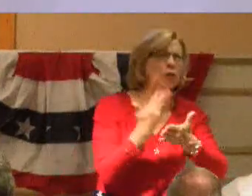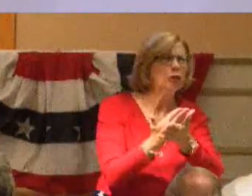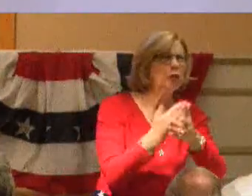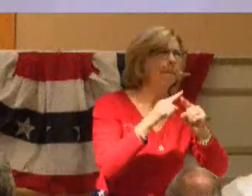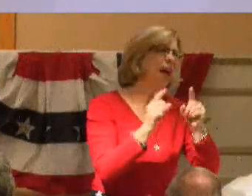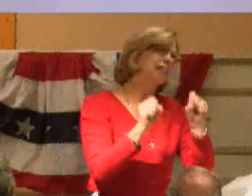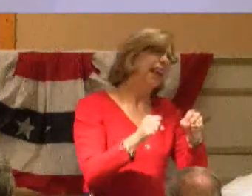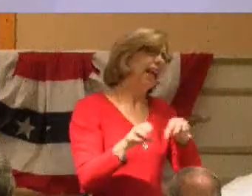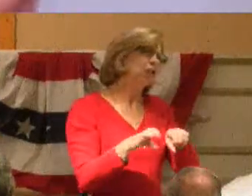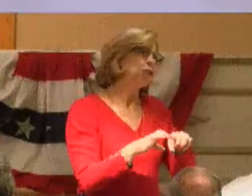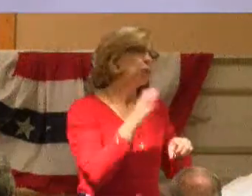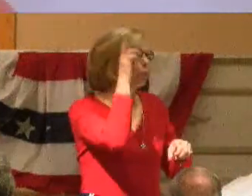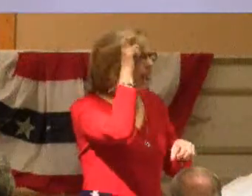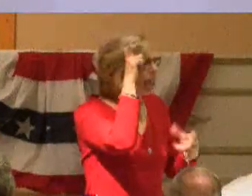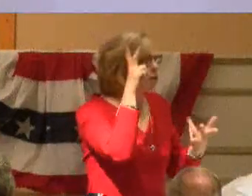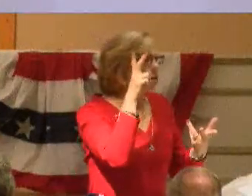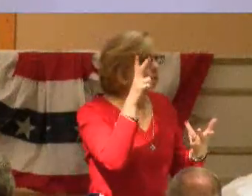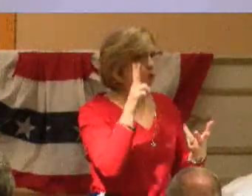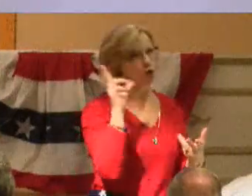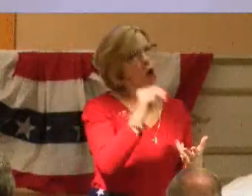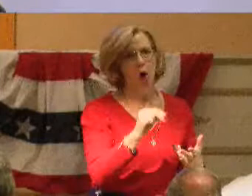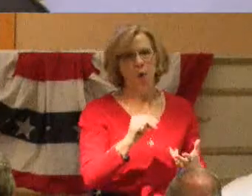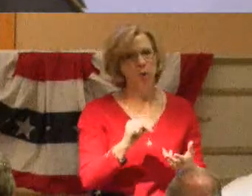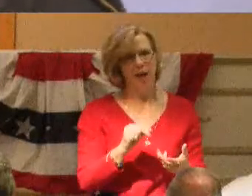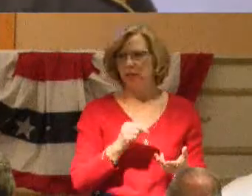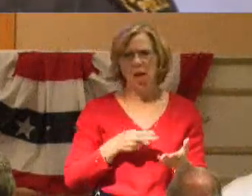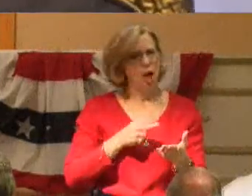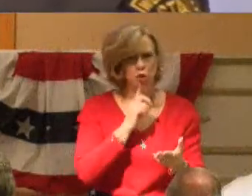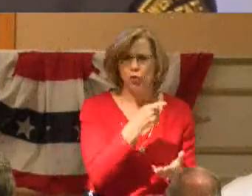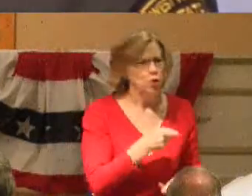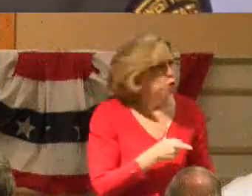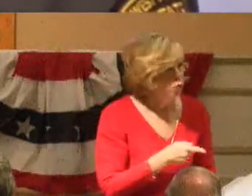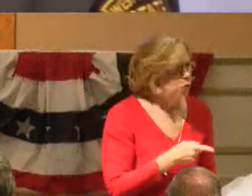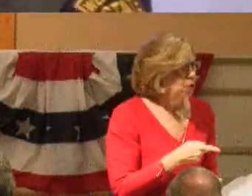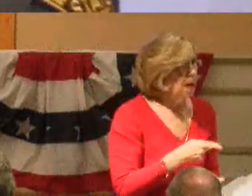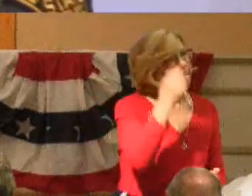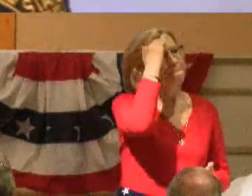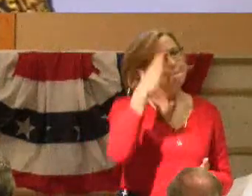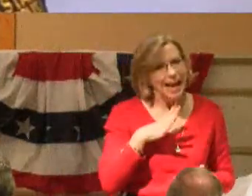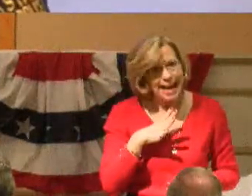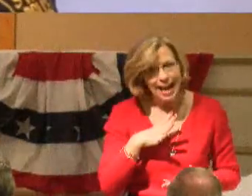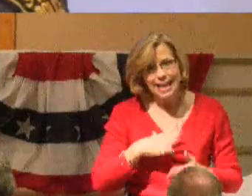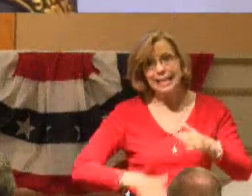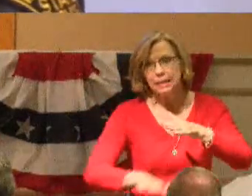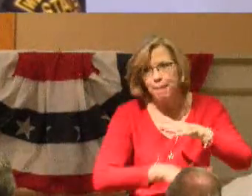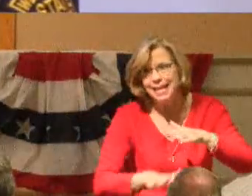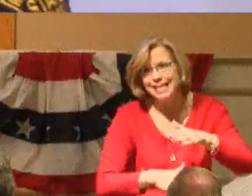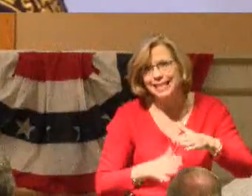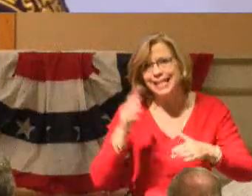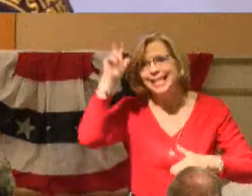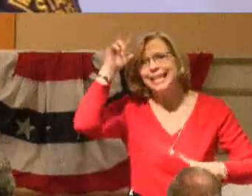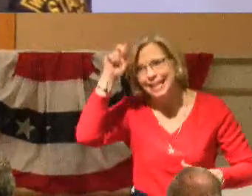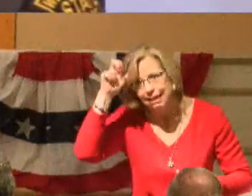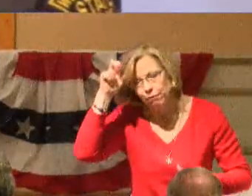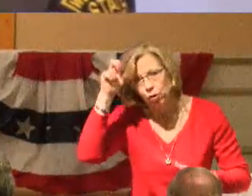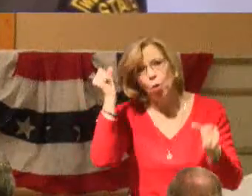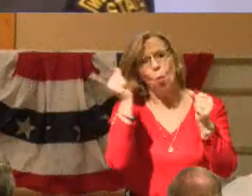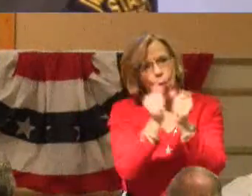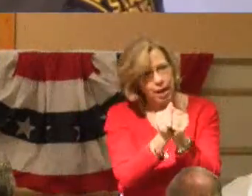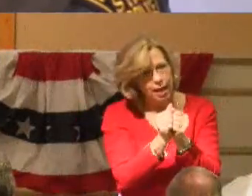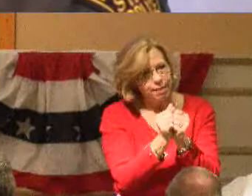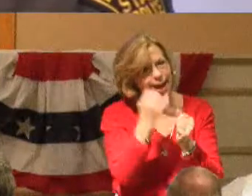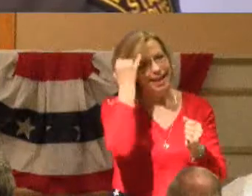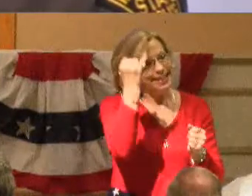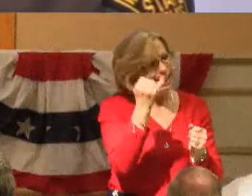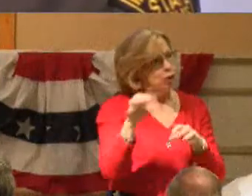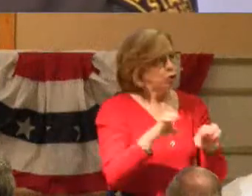evil. But I'm telling you that is not true, for man is basically evil with the intention to